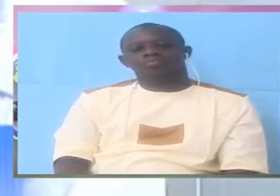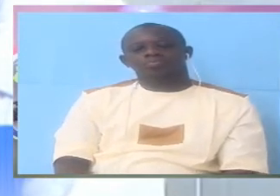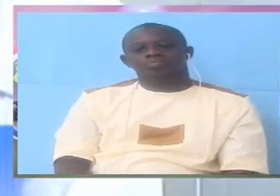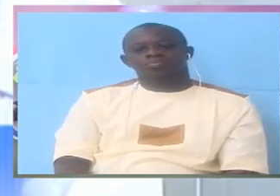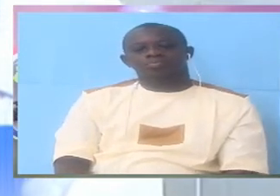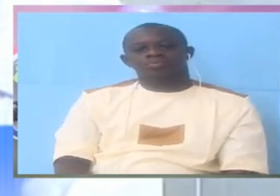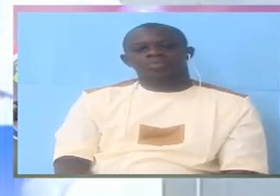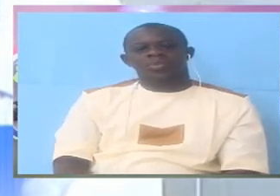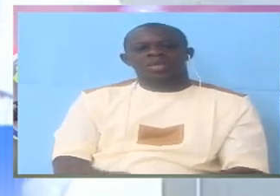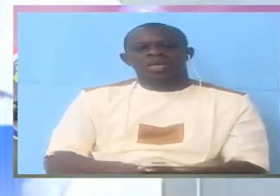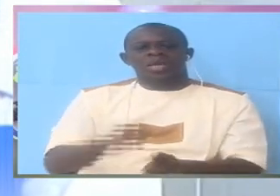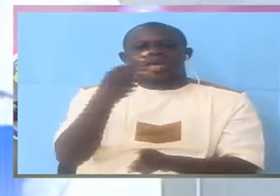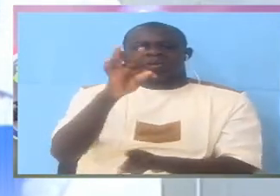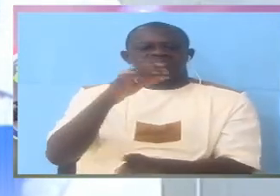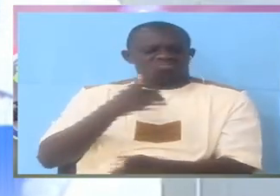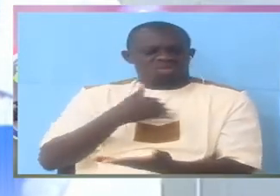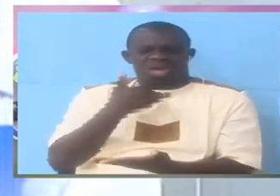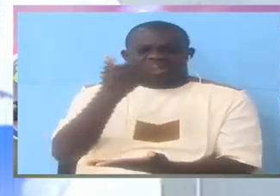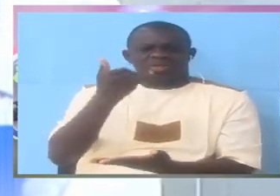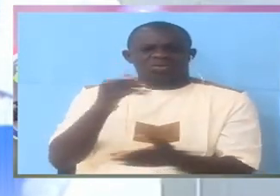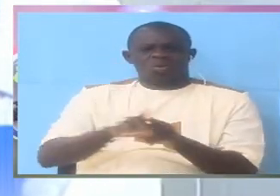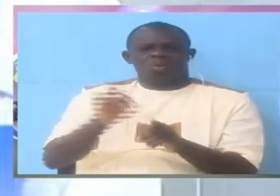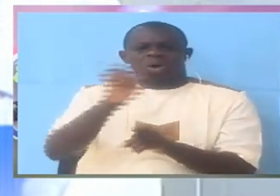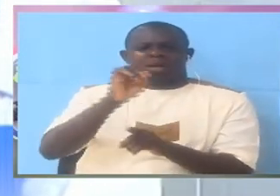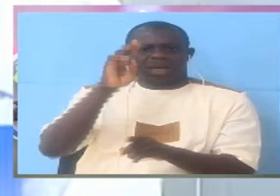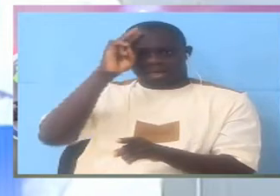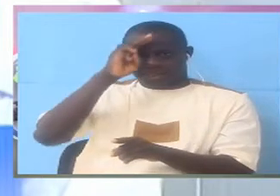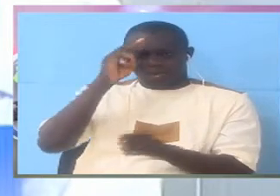If I may ask, what's the reason why I should not be trusted?